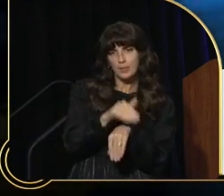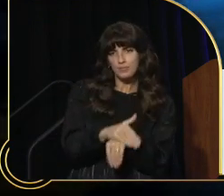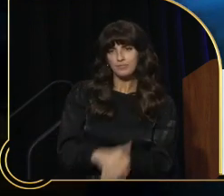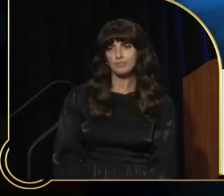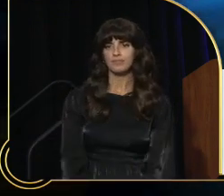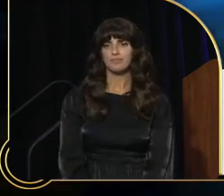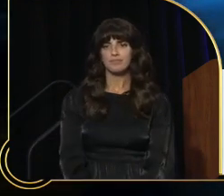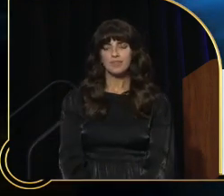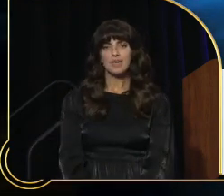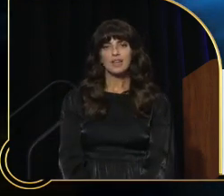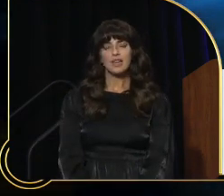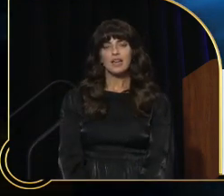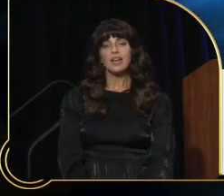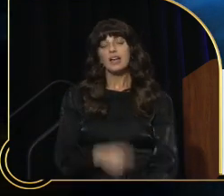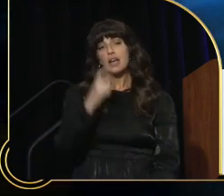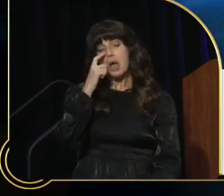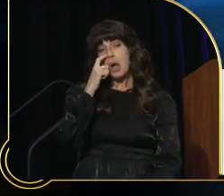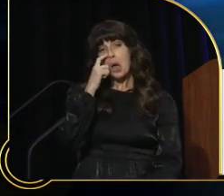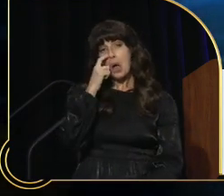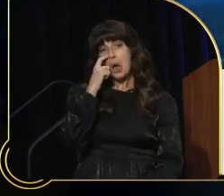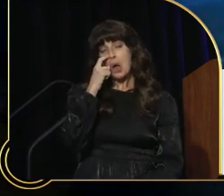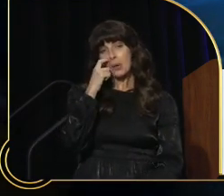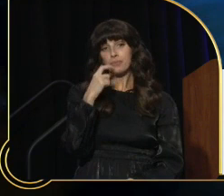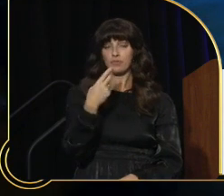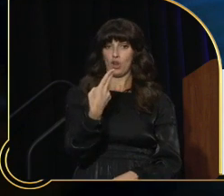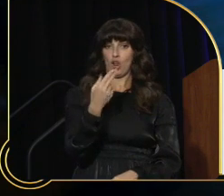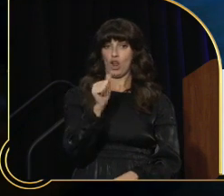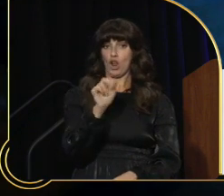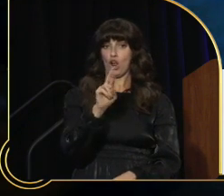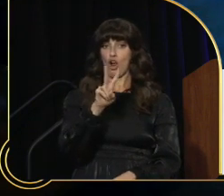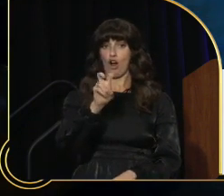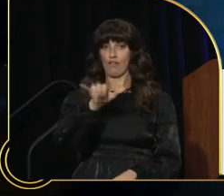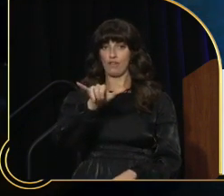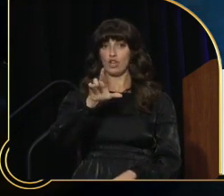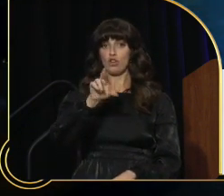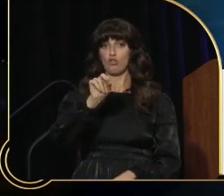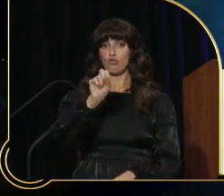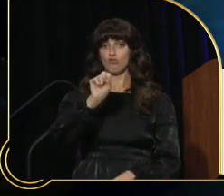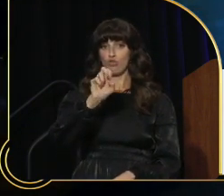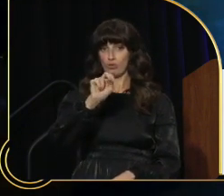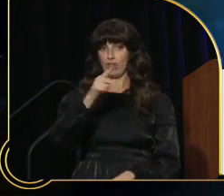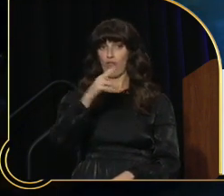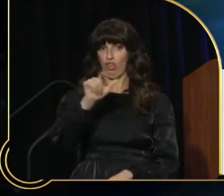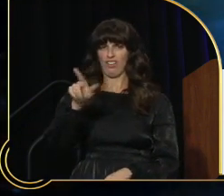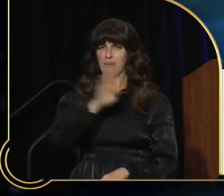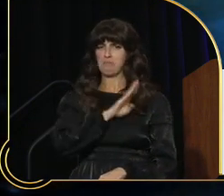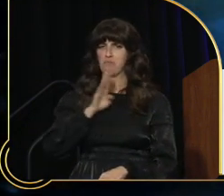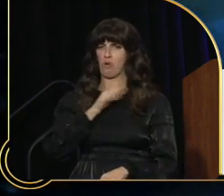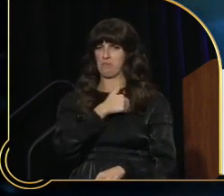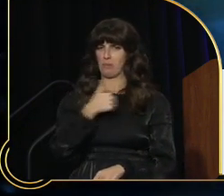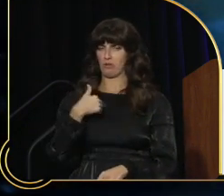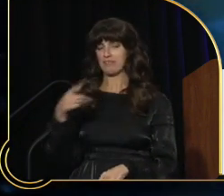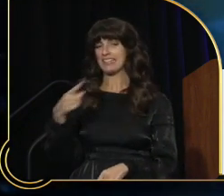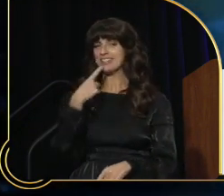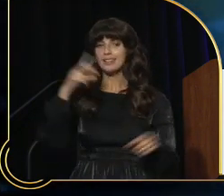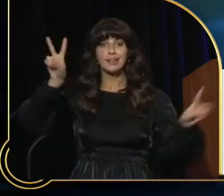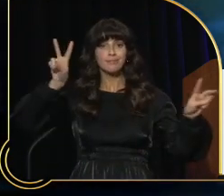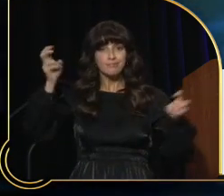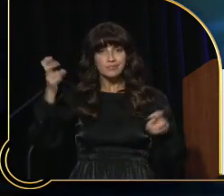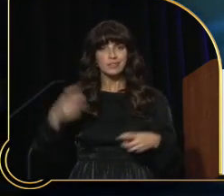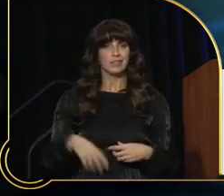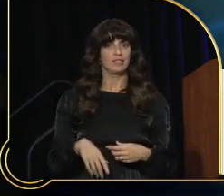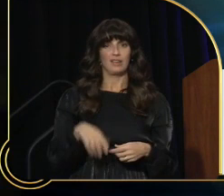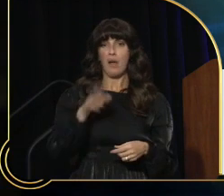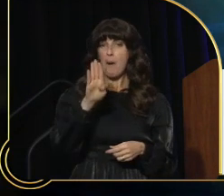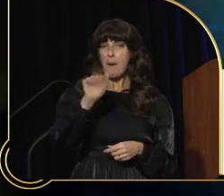As Harvey Rosenthal, a longtime peer leader and board member, says, The Bazelon Center has been ground